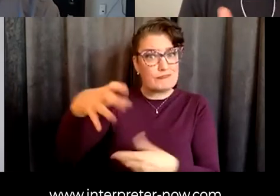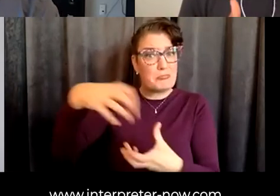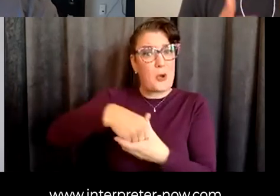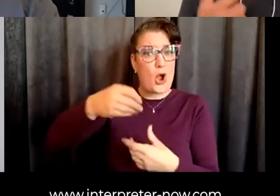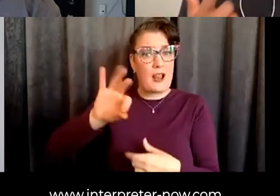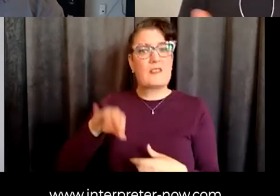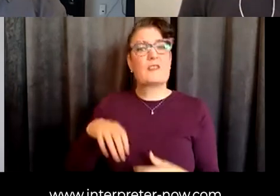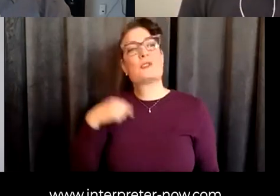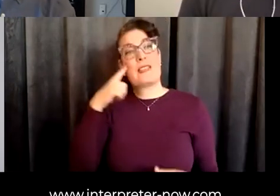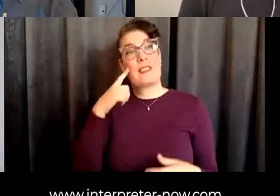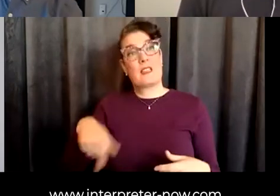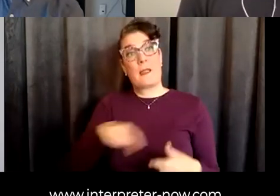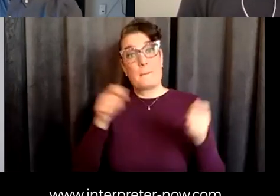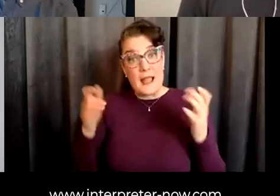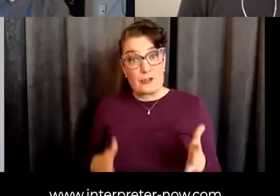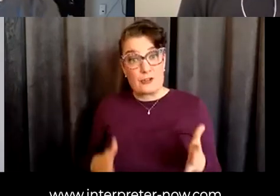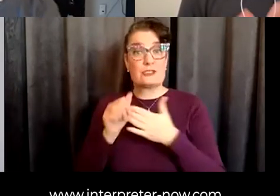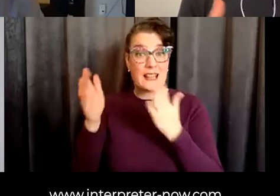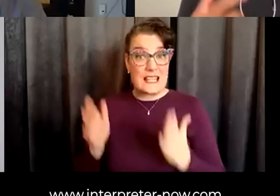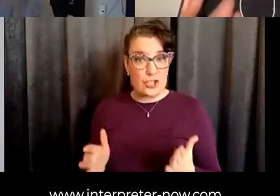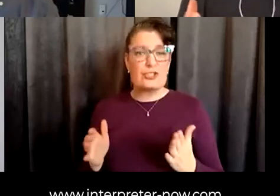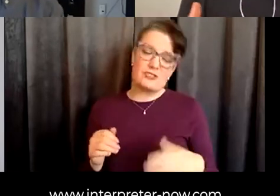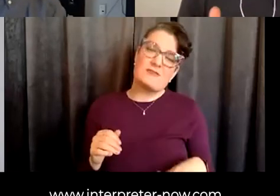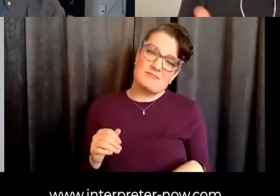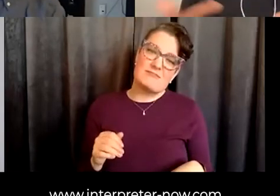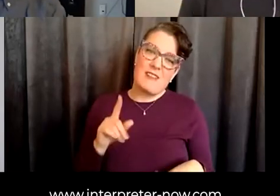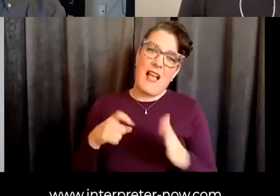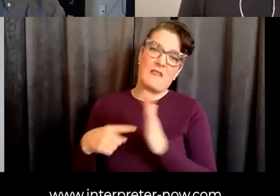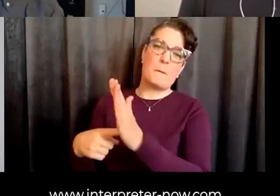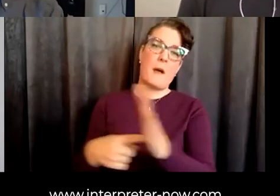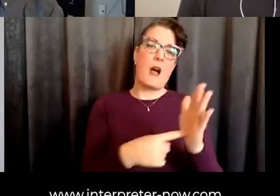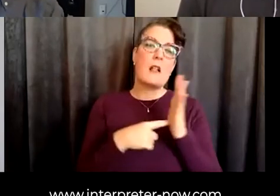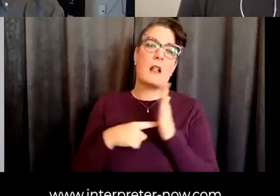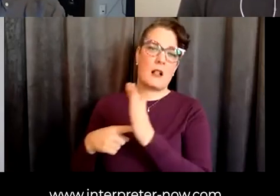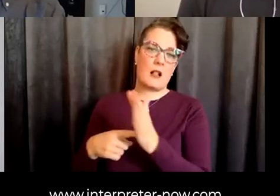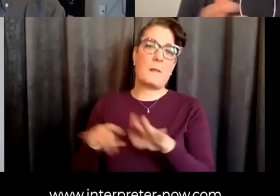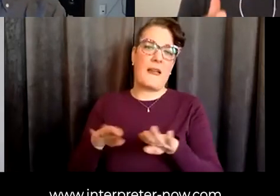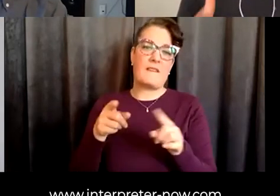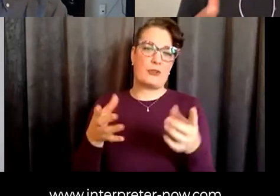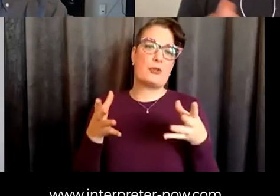as managers and leaders, you need to model what you want.